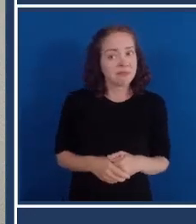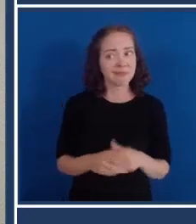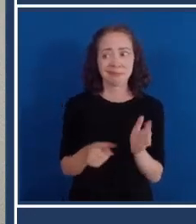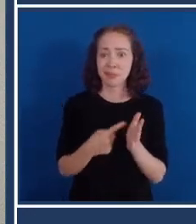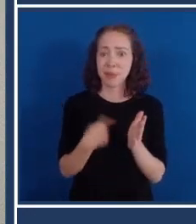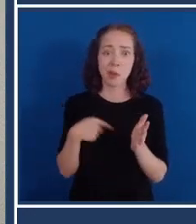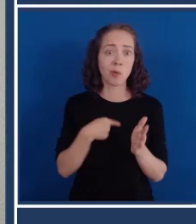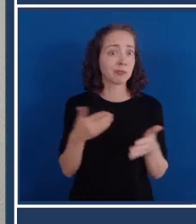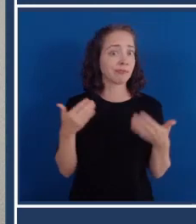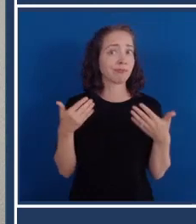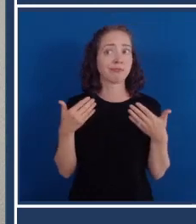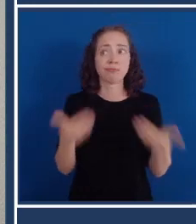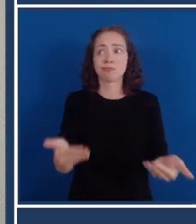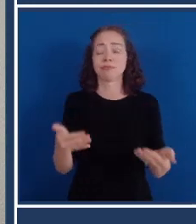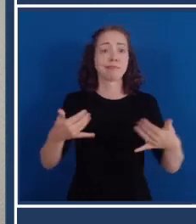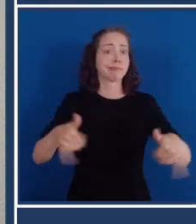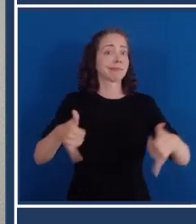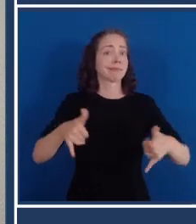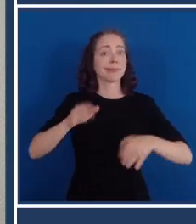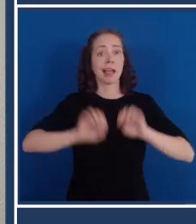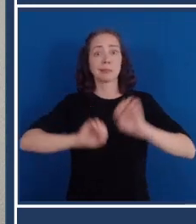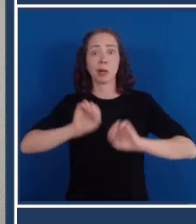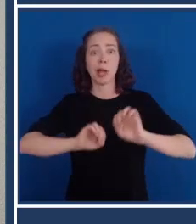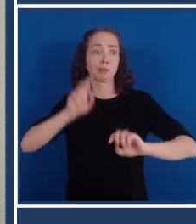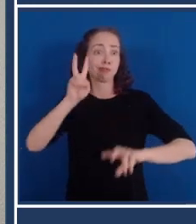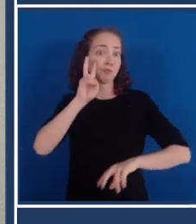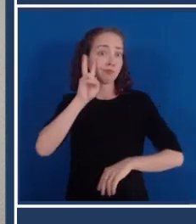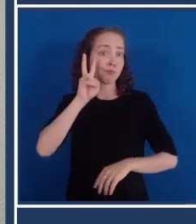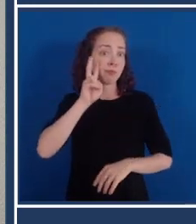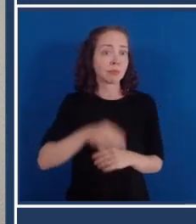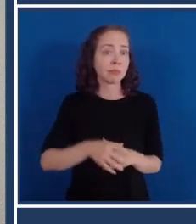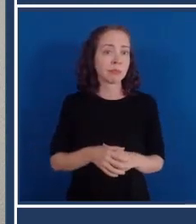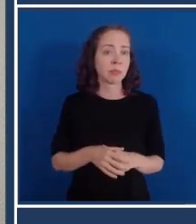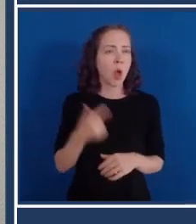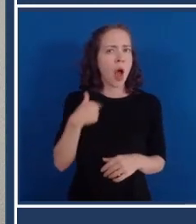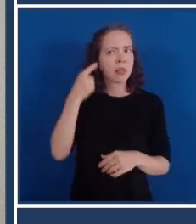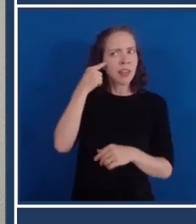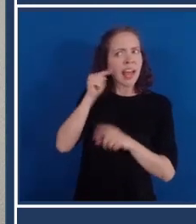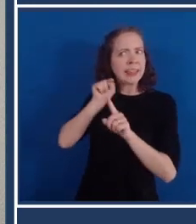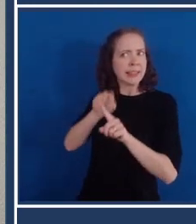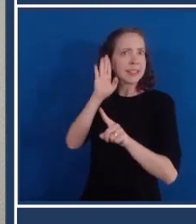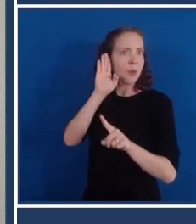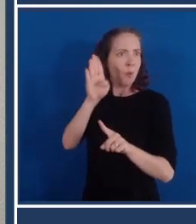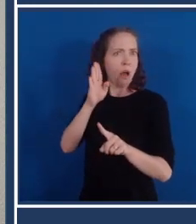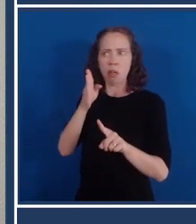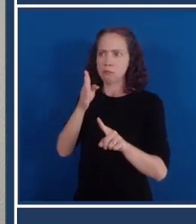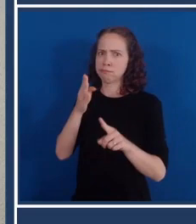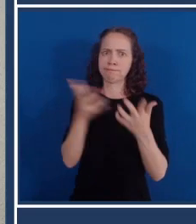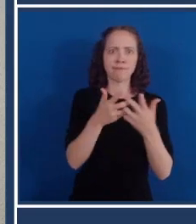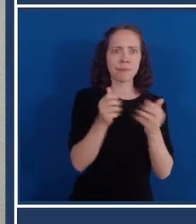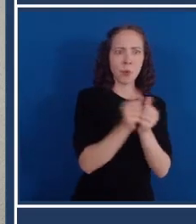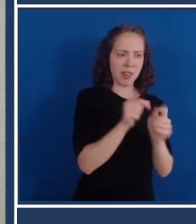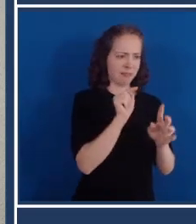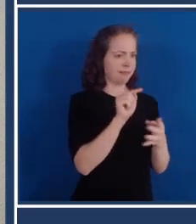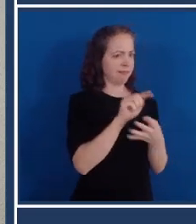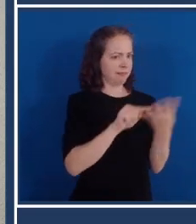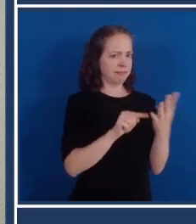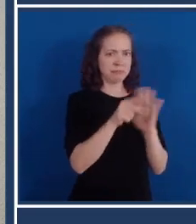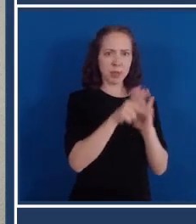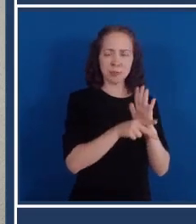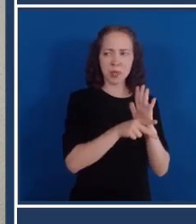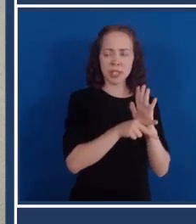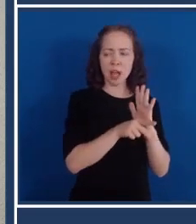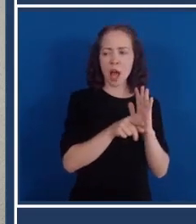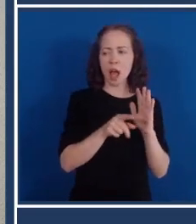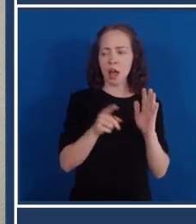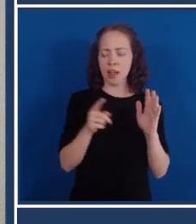We sometimes think a technique will uphold our principle, and it turns out that that's not necessarily the case.